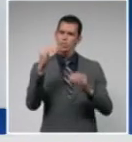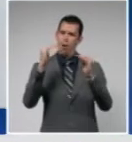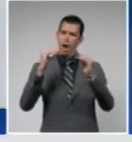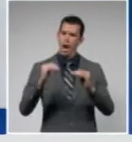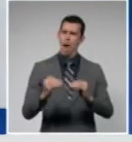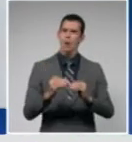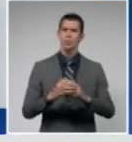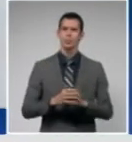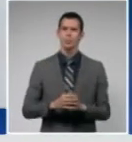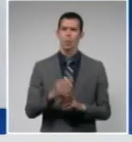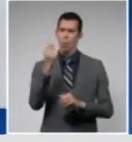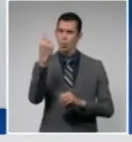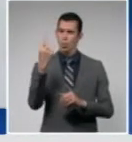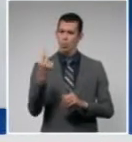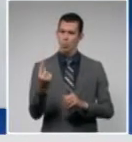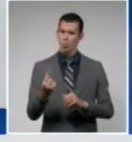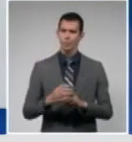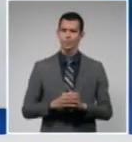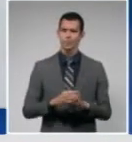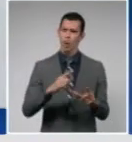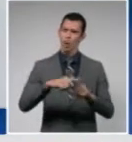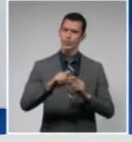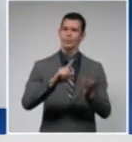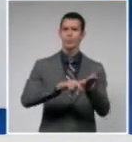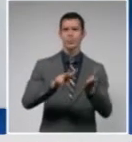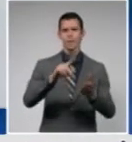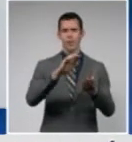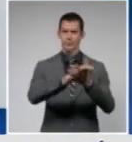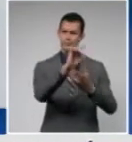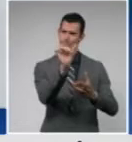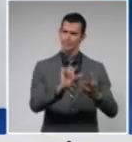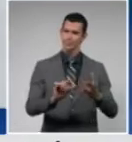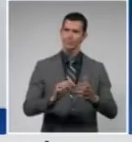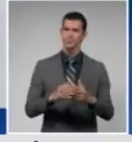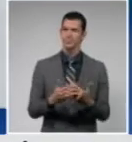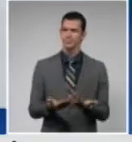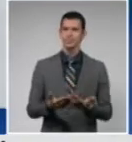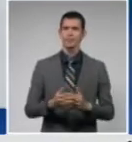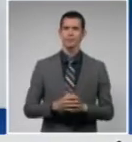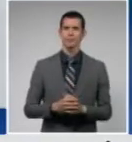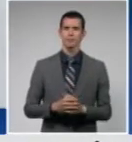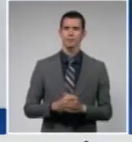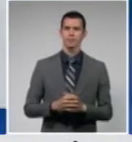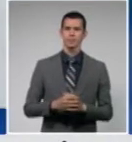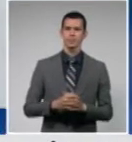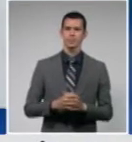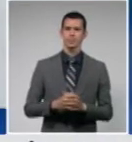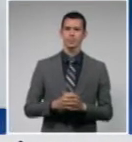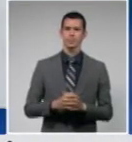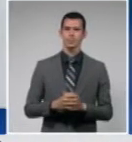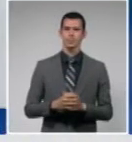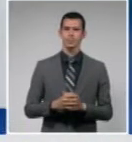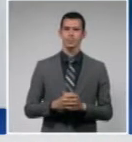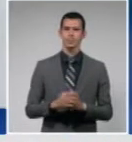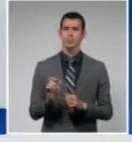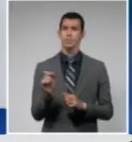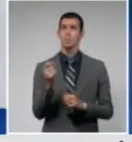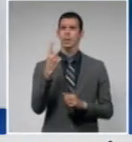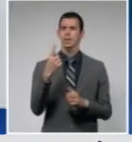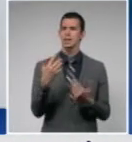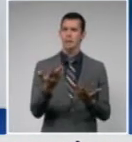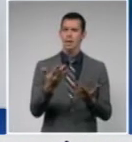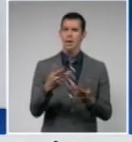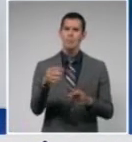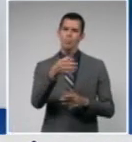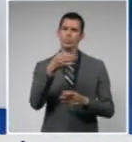case. The case from Mayabeque belongs to the municipality of San Jose. The 1 case from